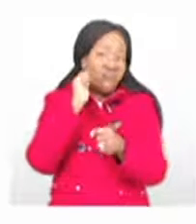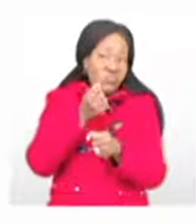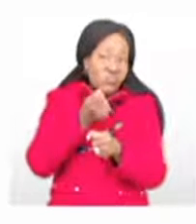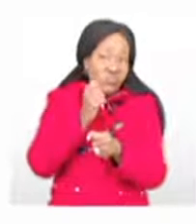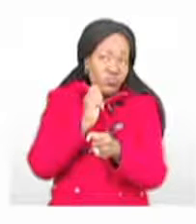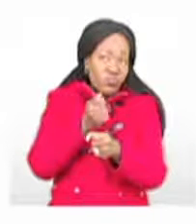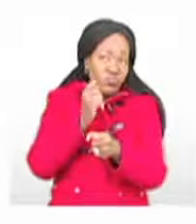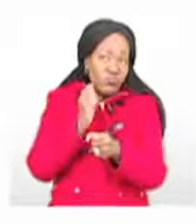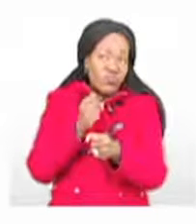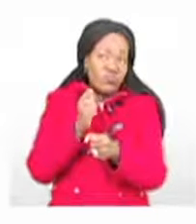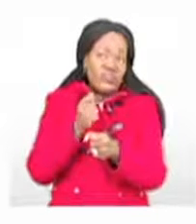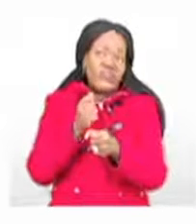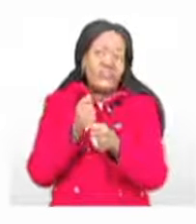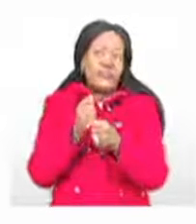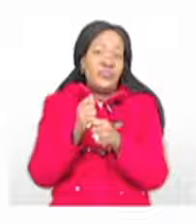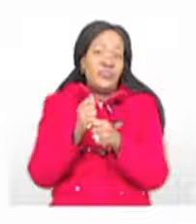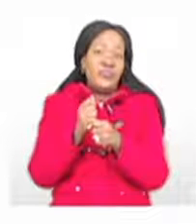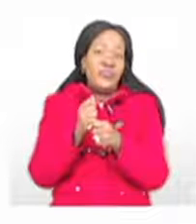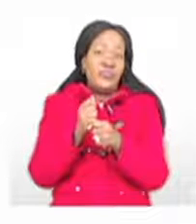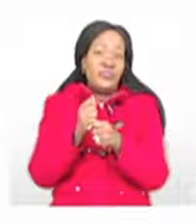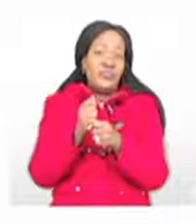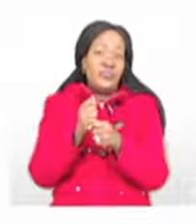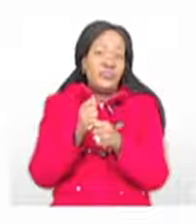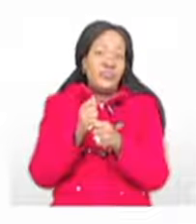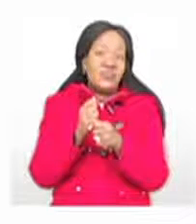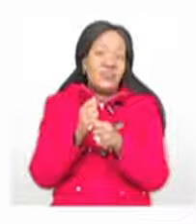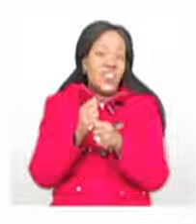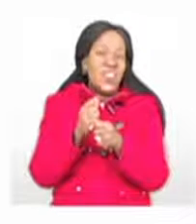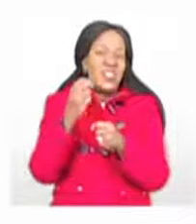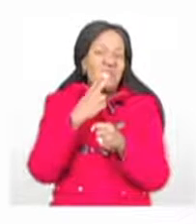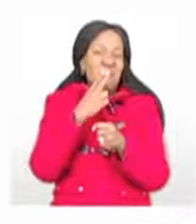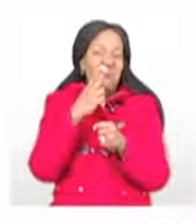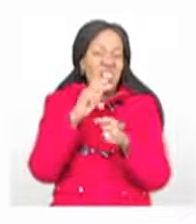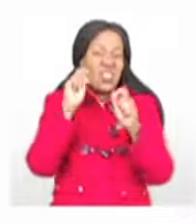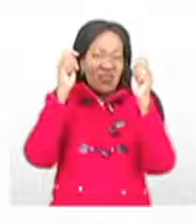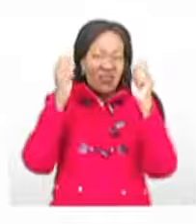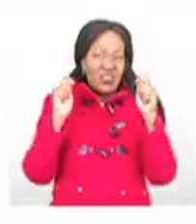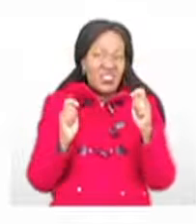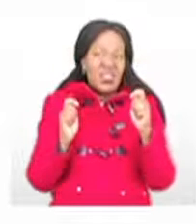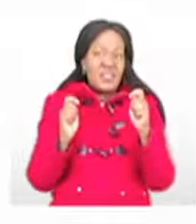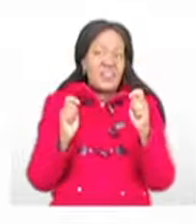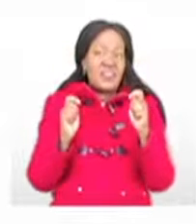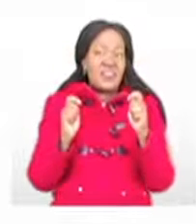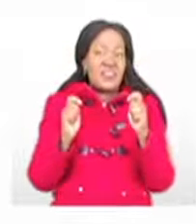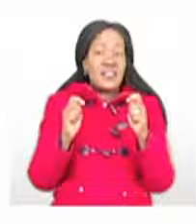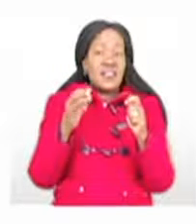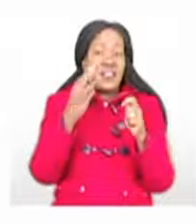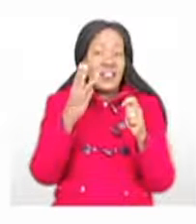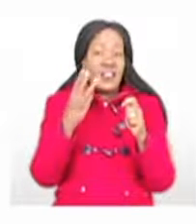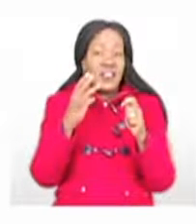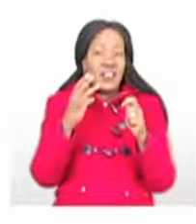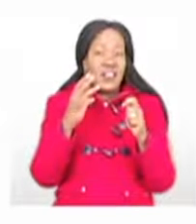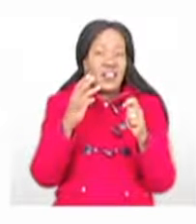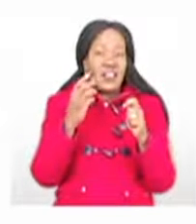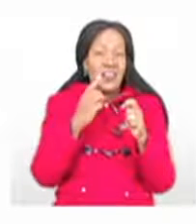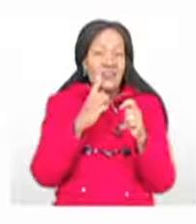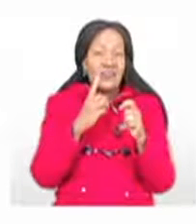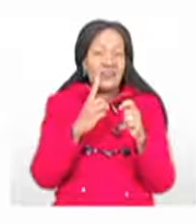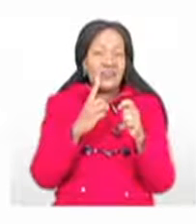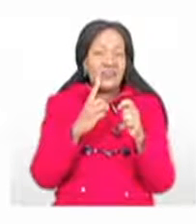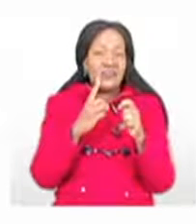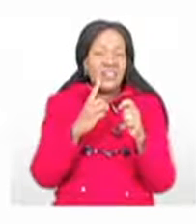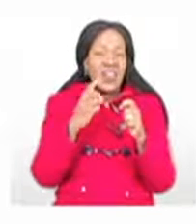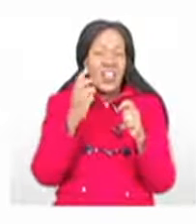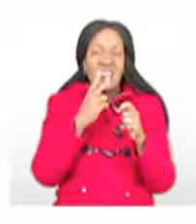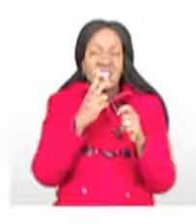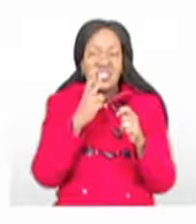hammers. Now look at the shapes of the 3 hammers and also pay